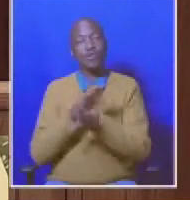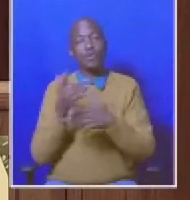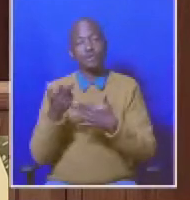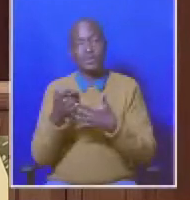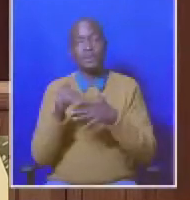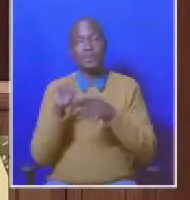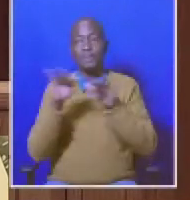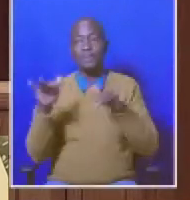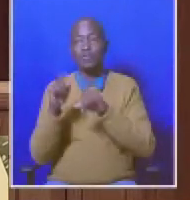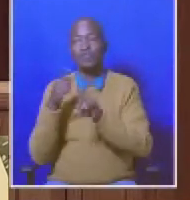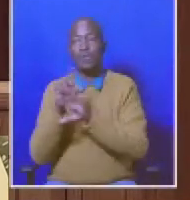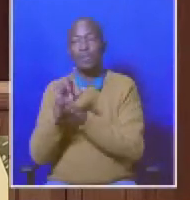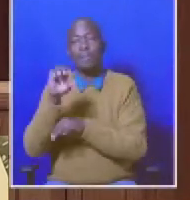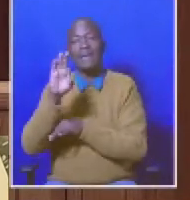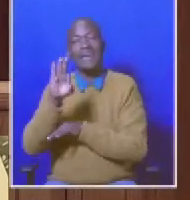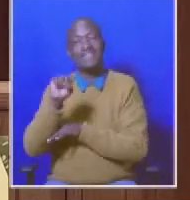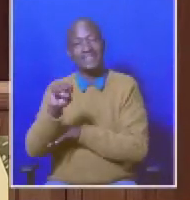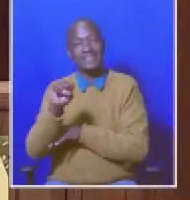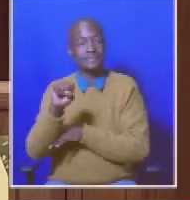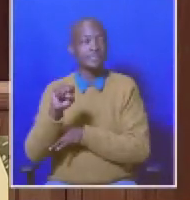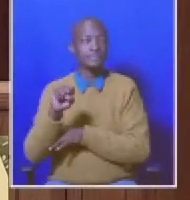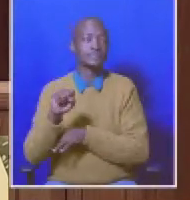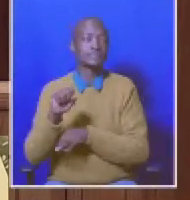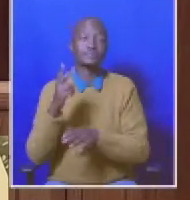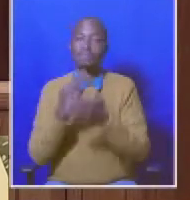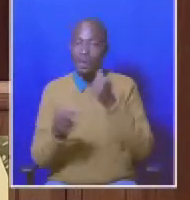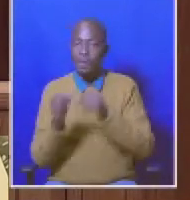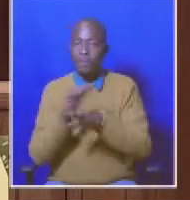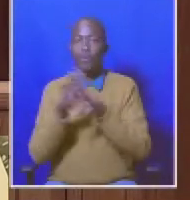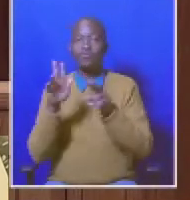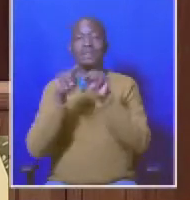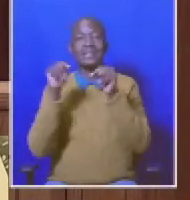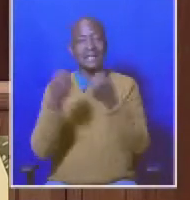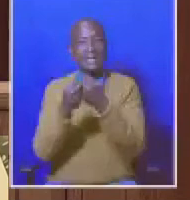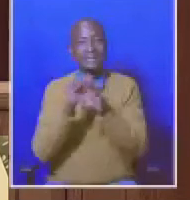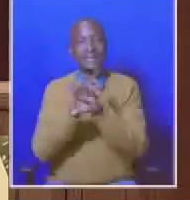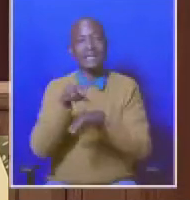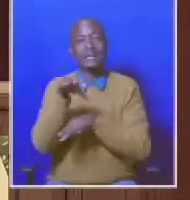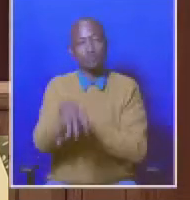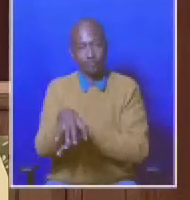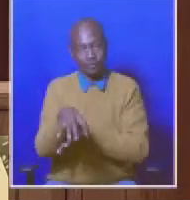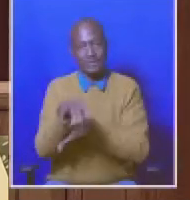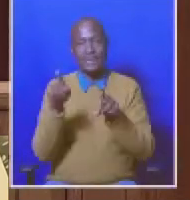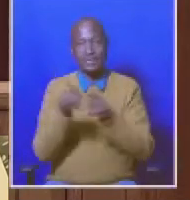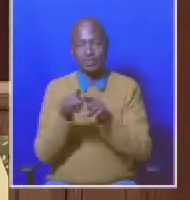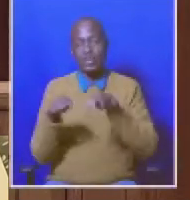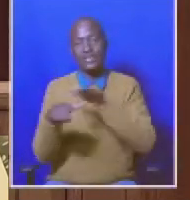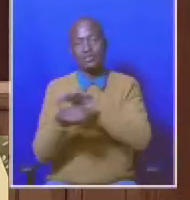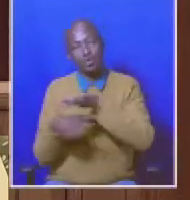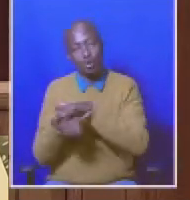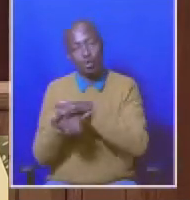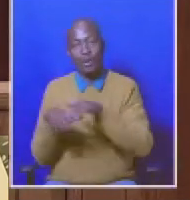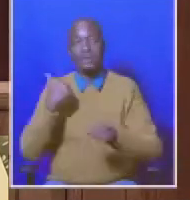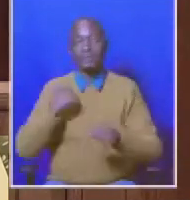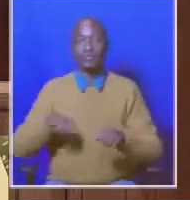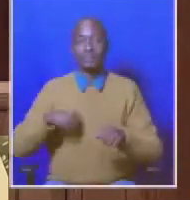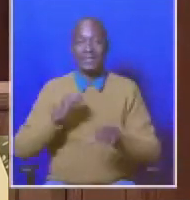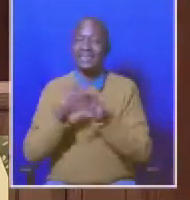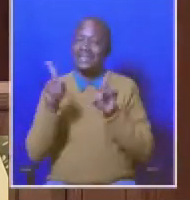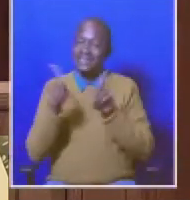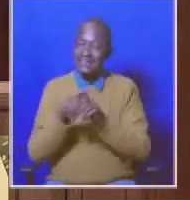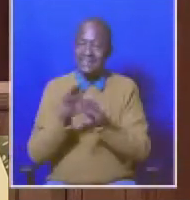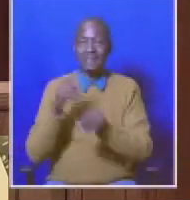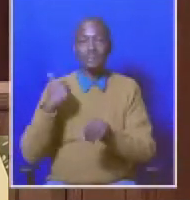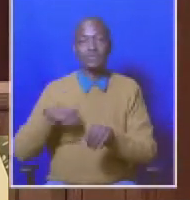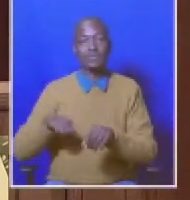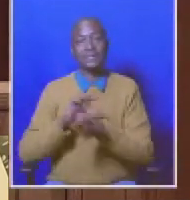delegation from the Free State, both the national and the provincial, as well as the local municipalities, these very same municipalities with the